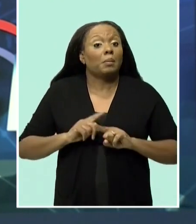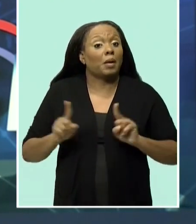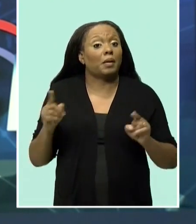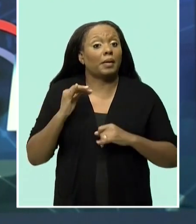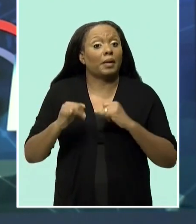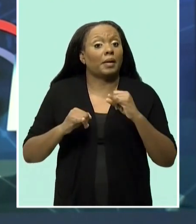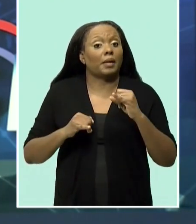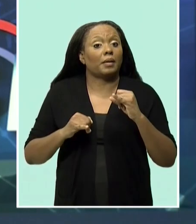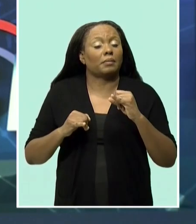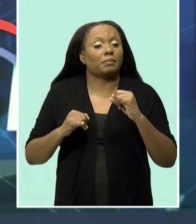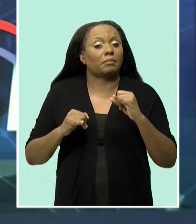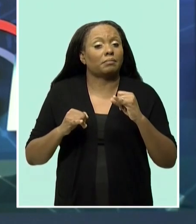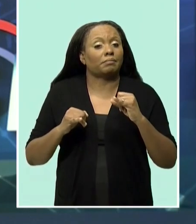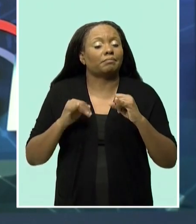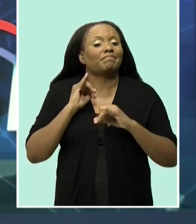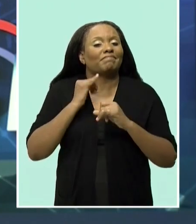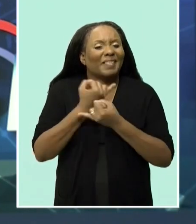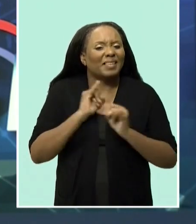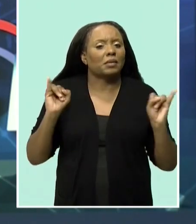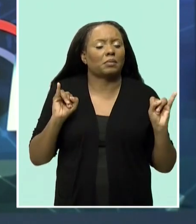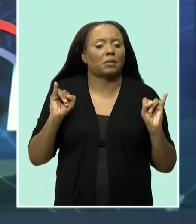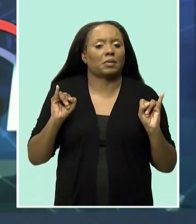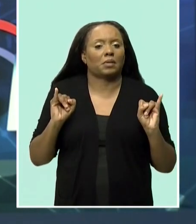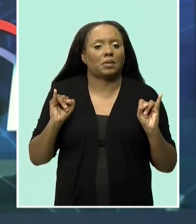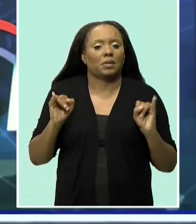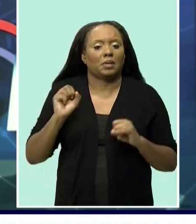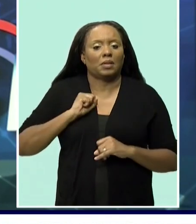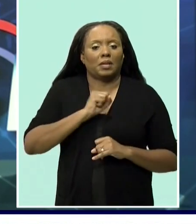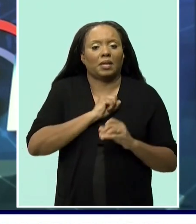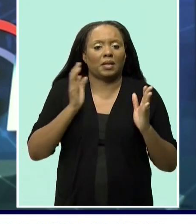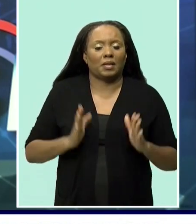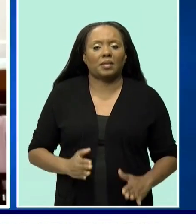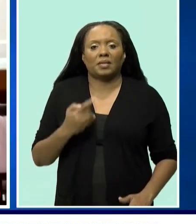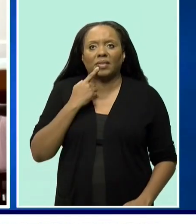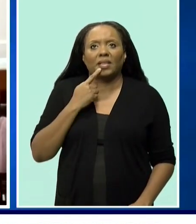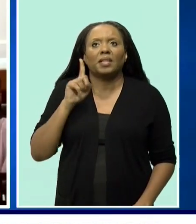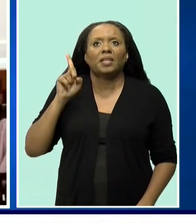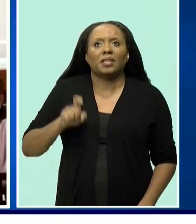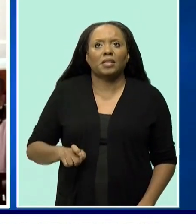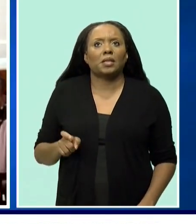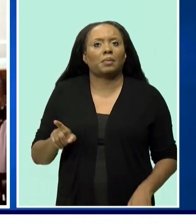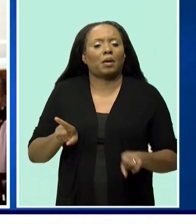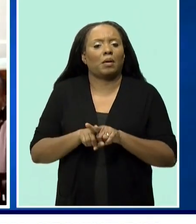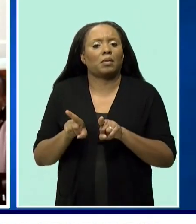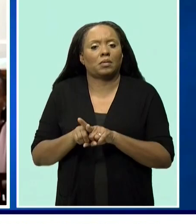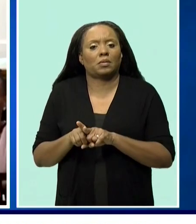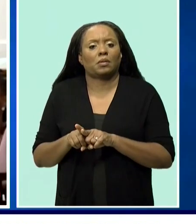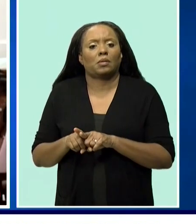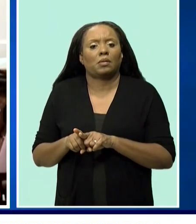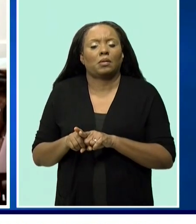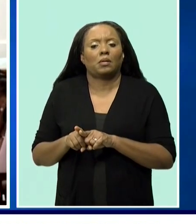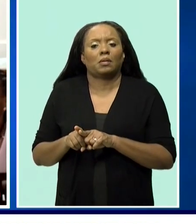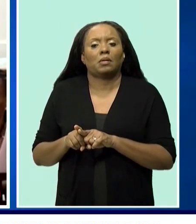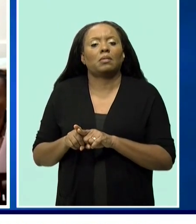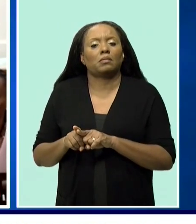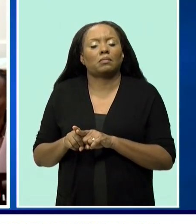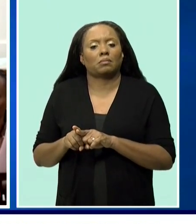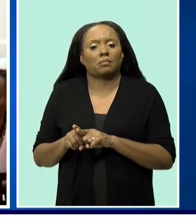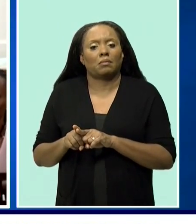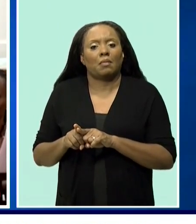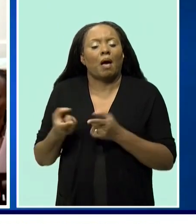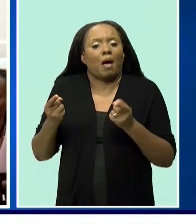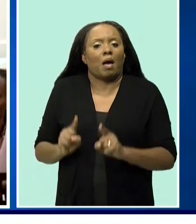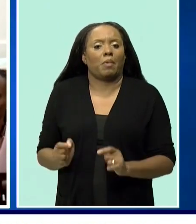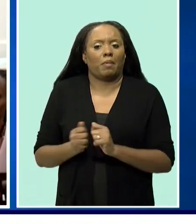suggested this be expanded to agencies within the region. So we have the RSS, we have the mechanisms which deal with